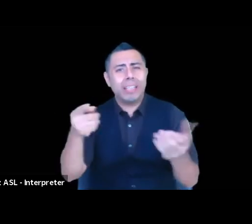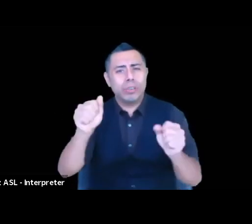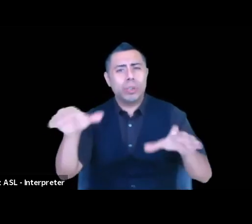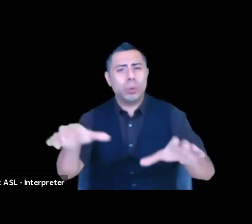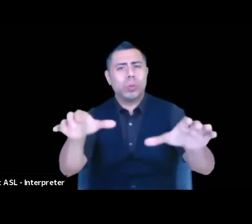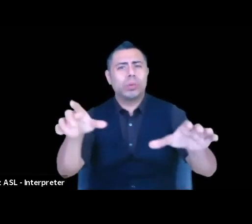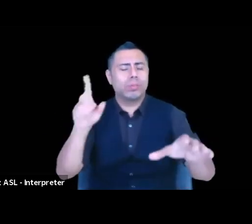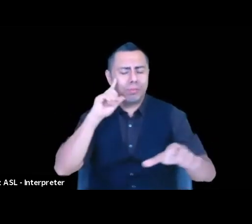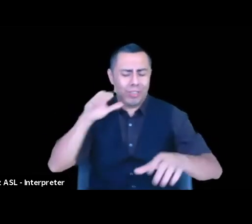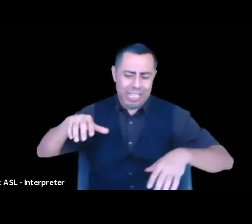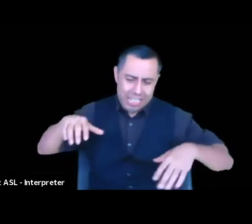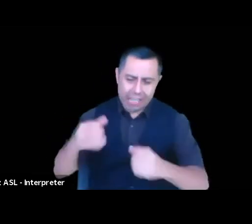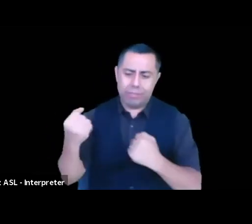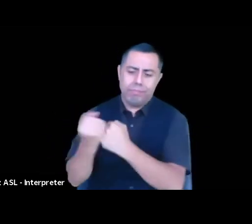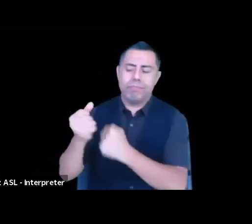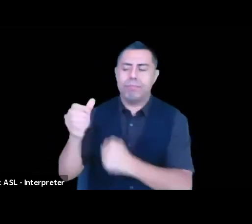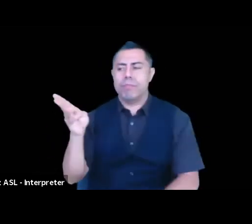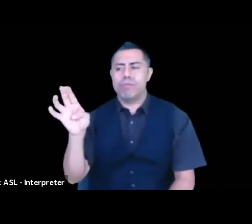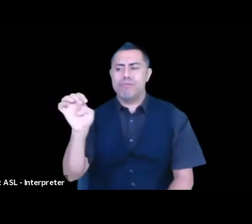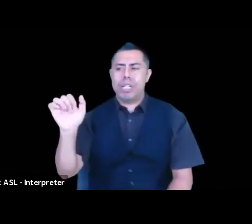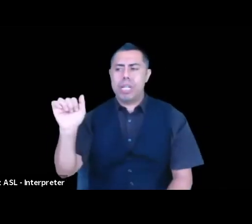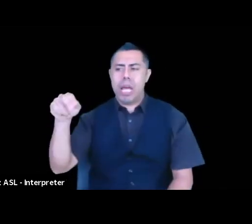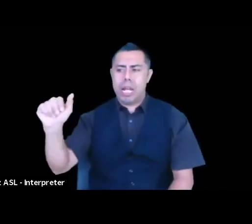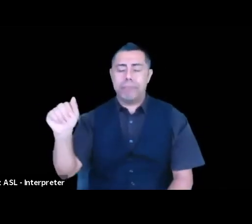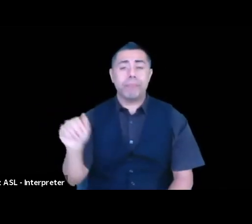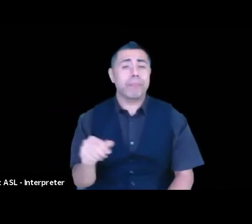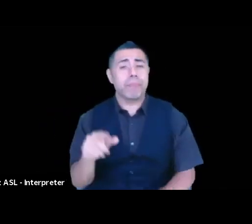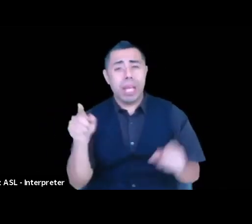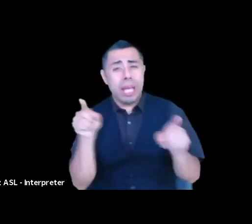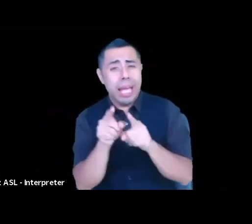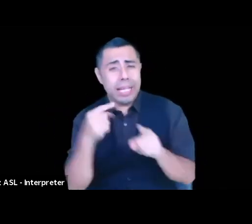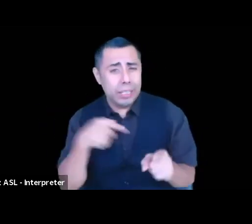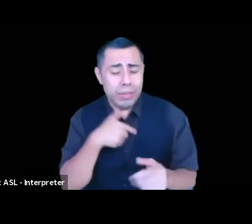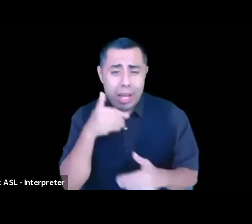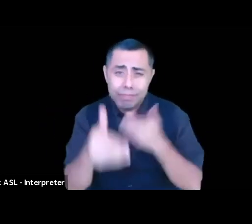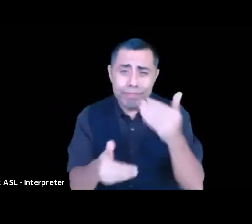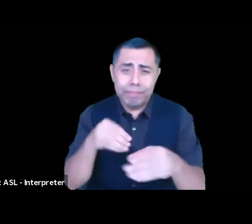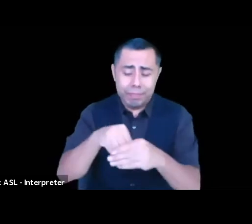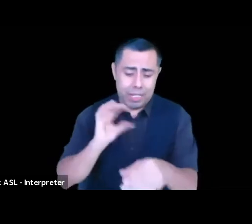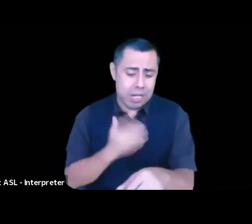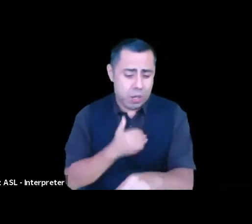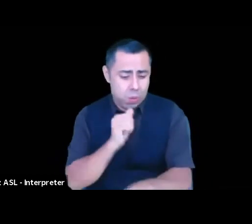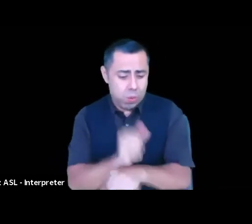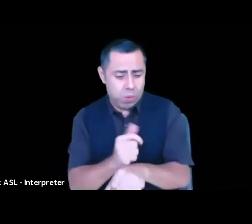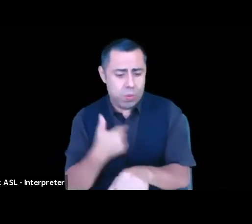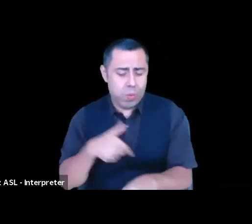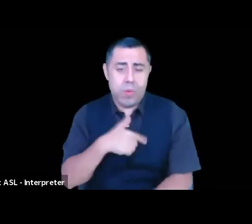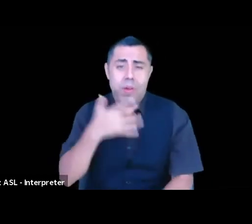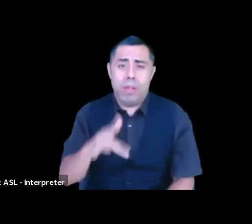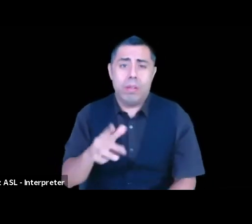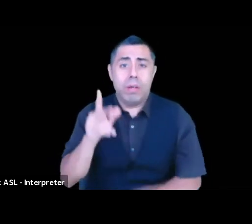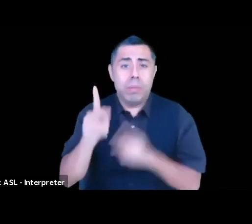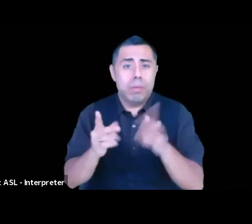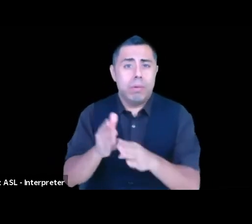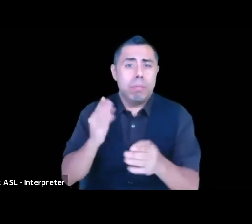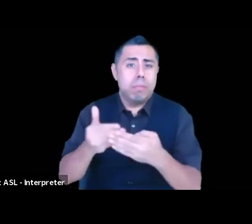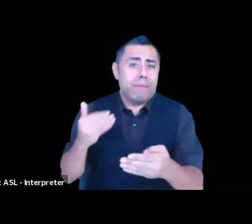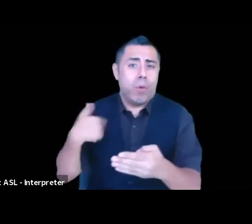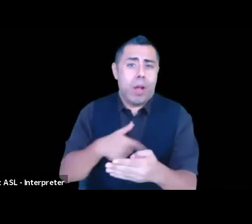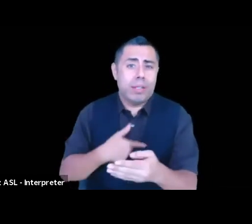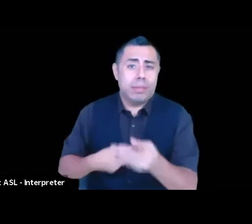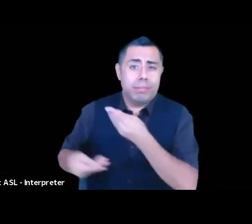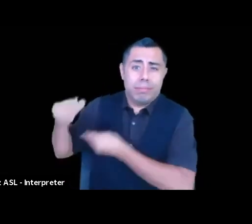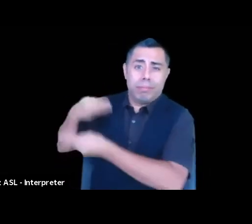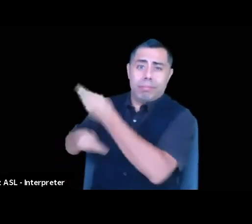As we do this work, we are fortunate that so many of our ancestors have paved the way, have given us the blueprints